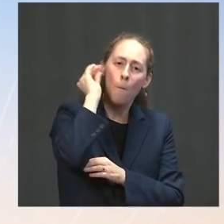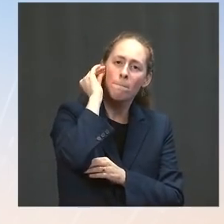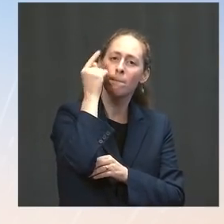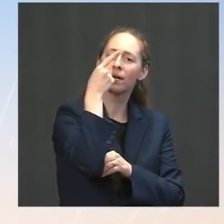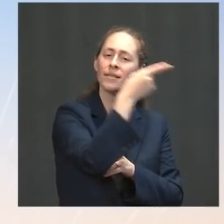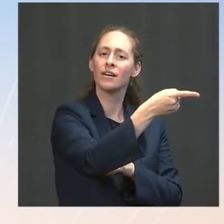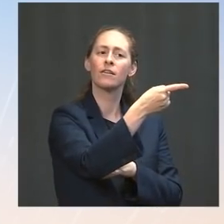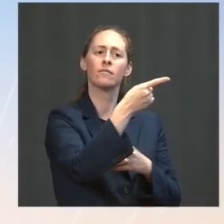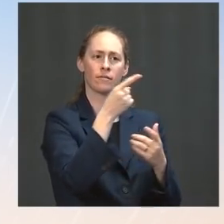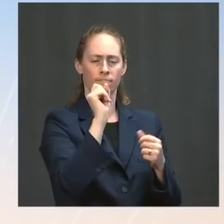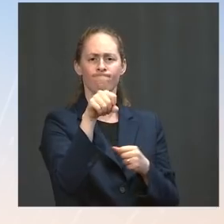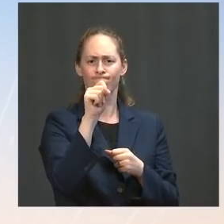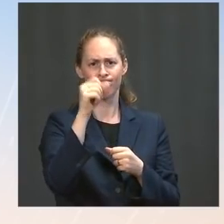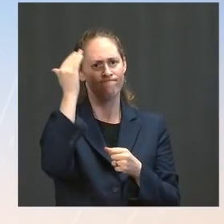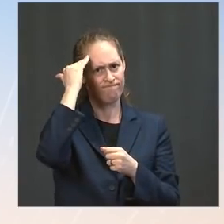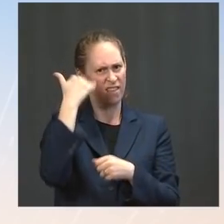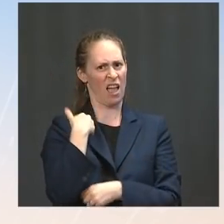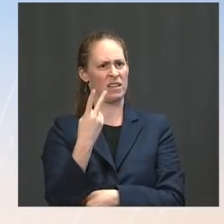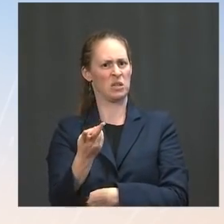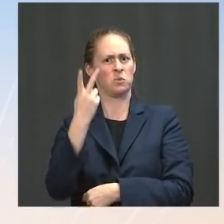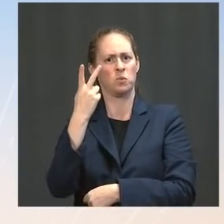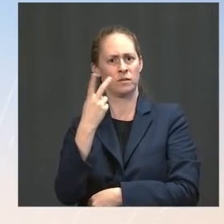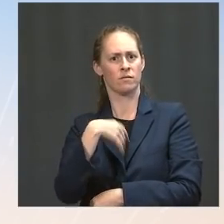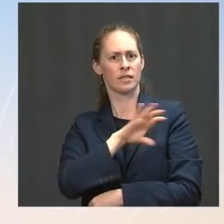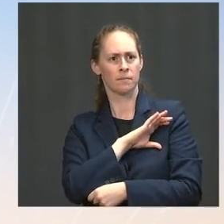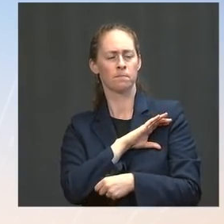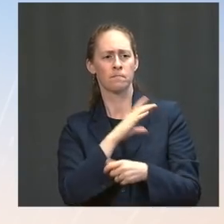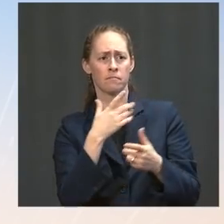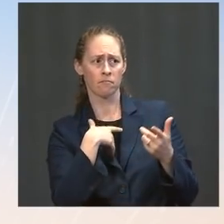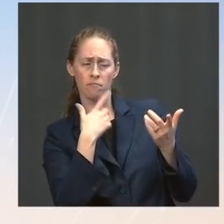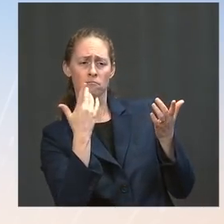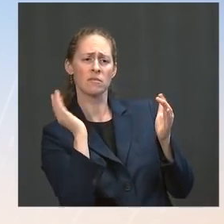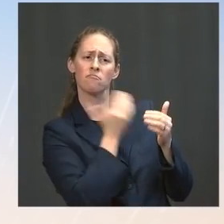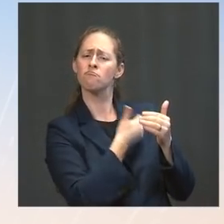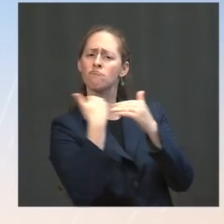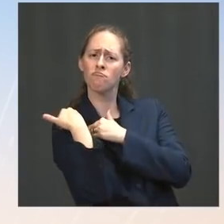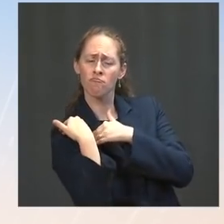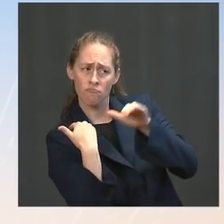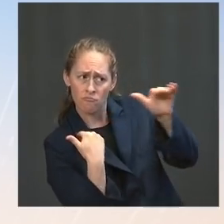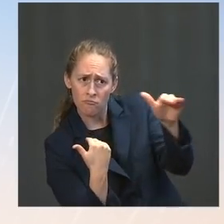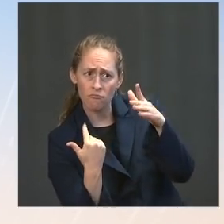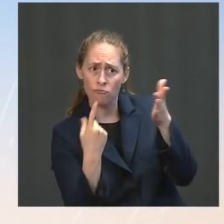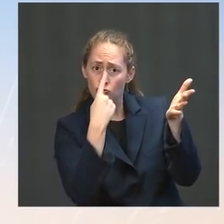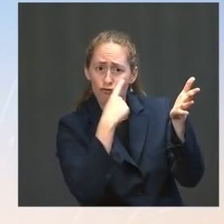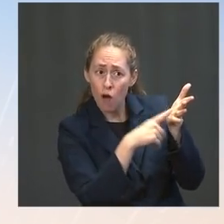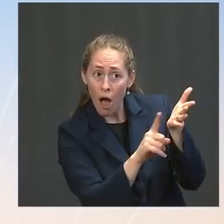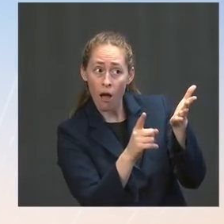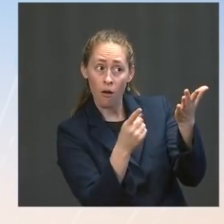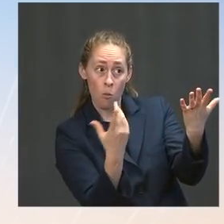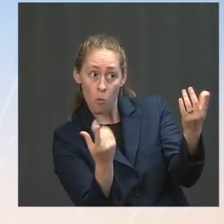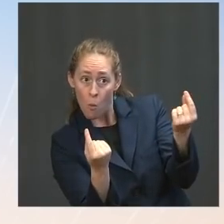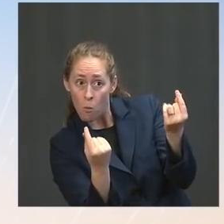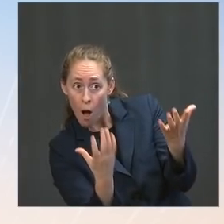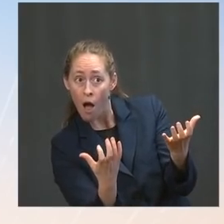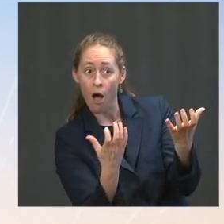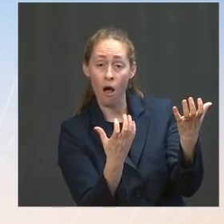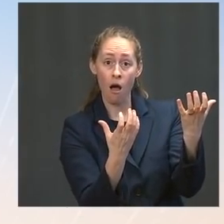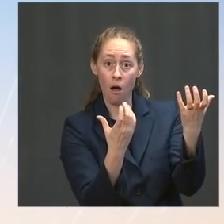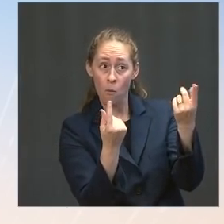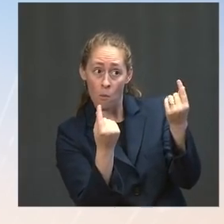additional information on that. I know, as our Secretary of State just noted, when he went through a thorough summary of